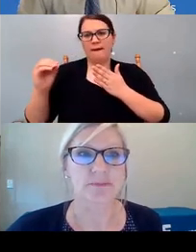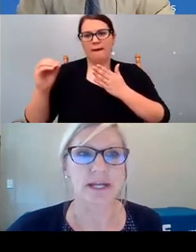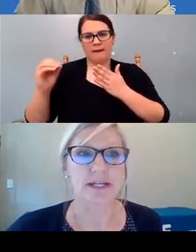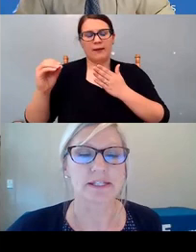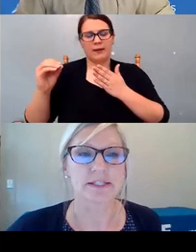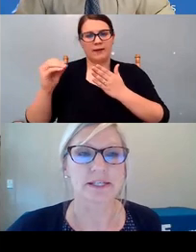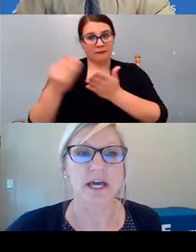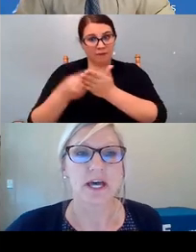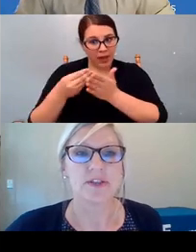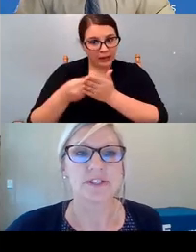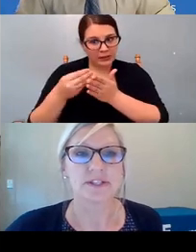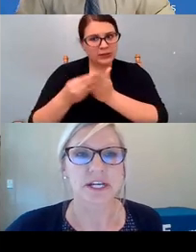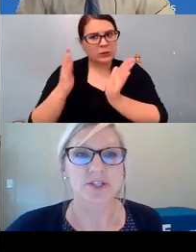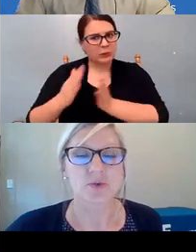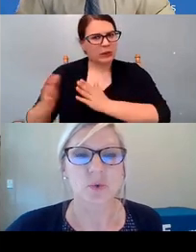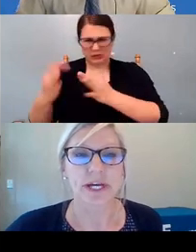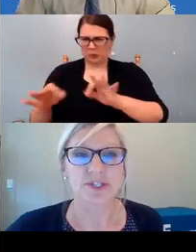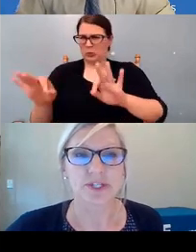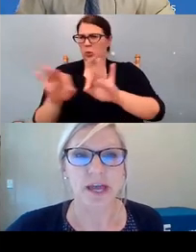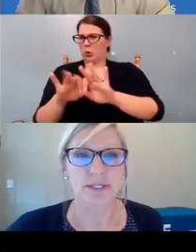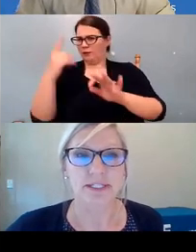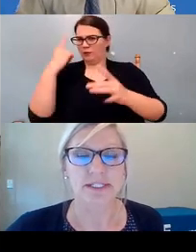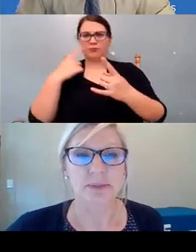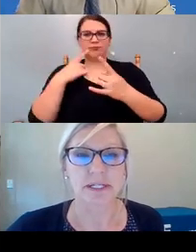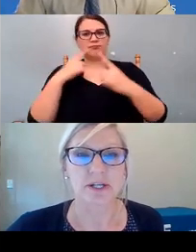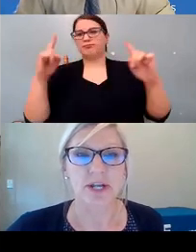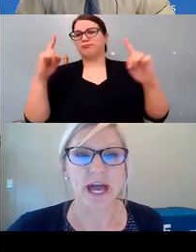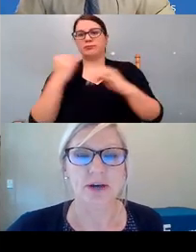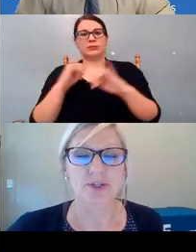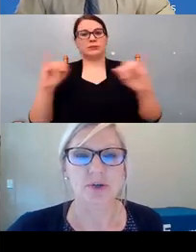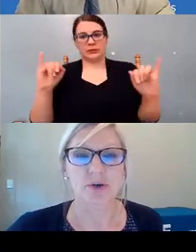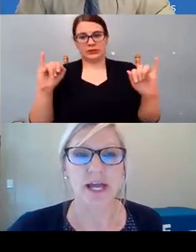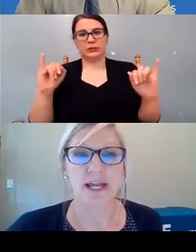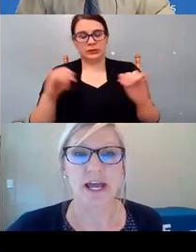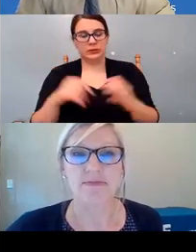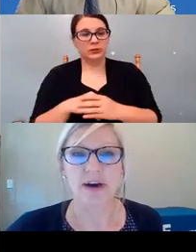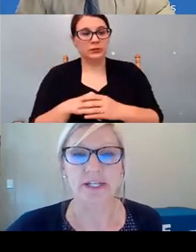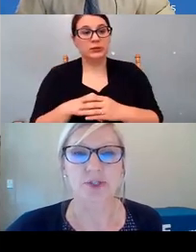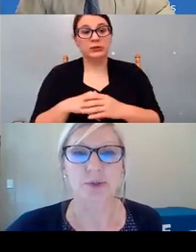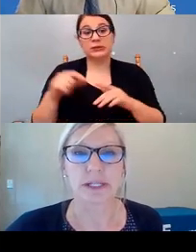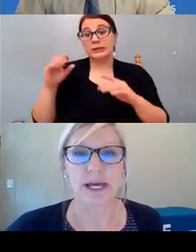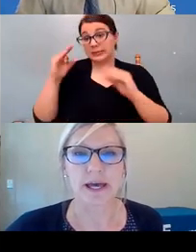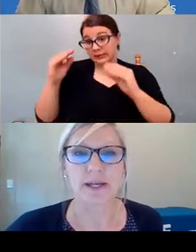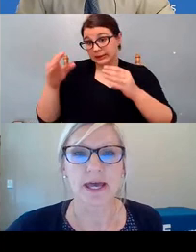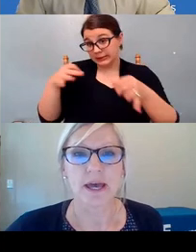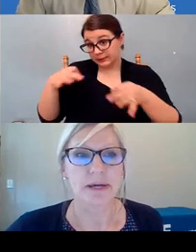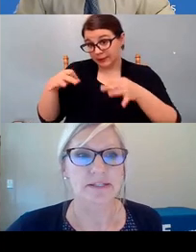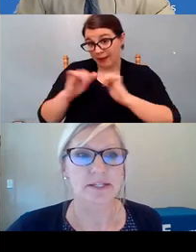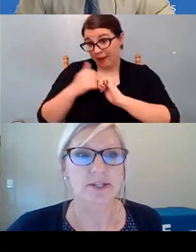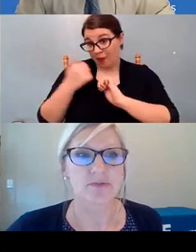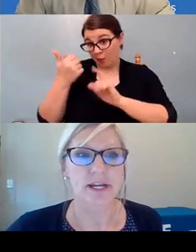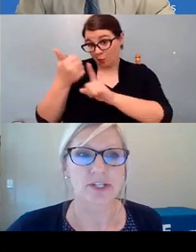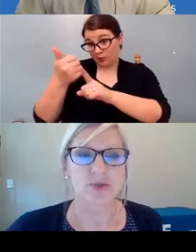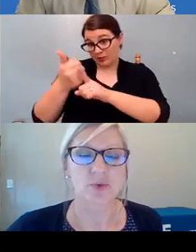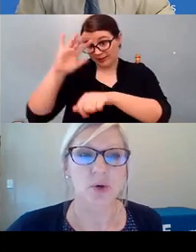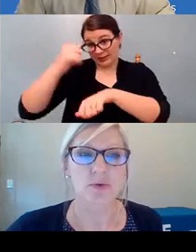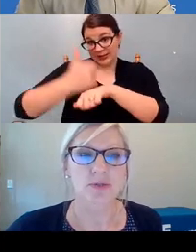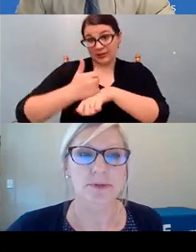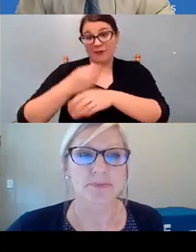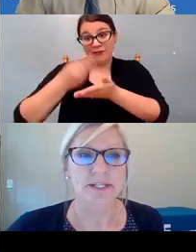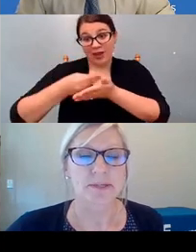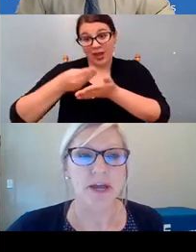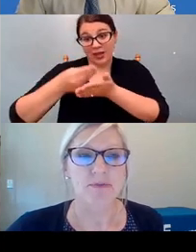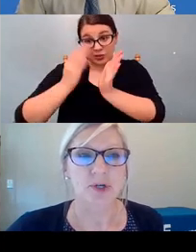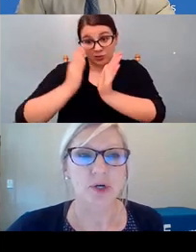financial independence. This session will educate participants on how to create a financial plan based on their financial